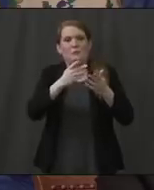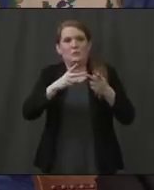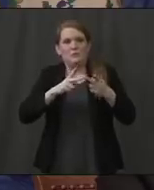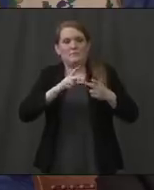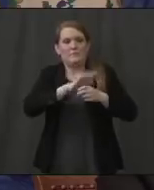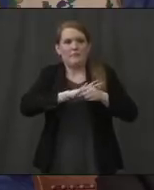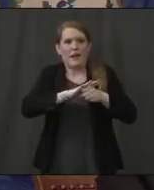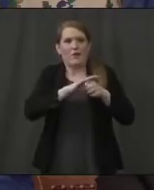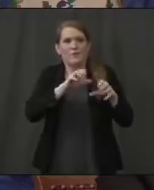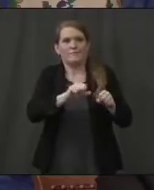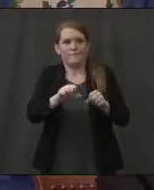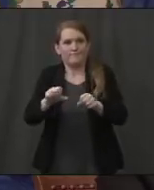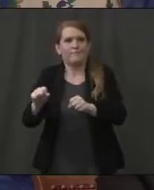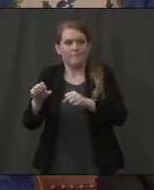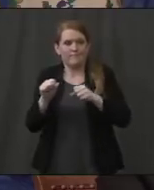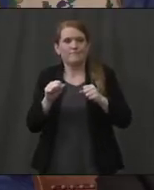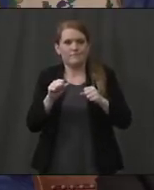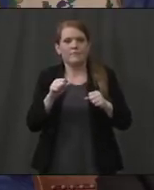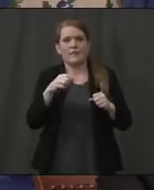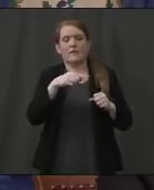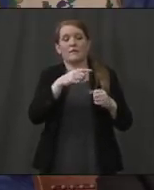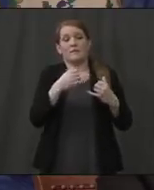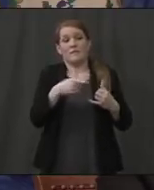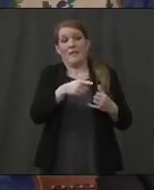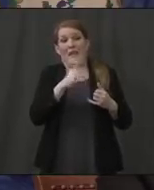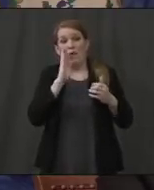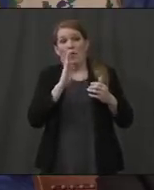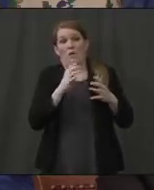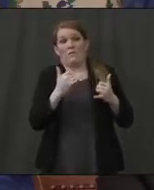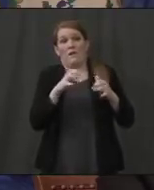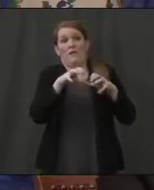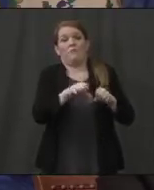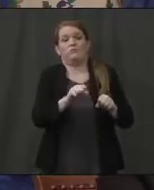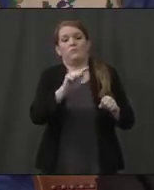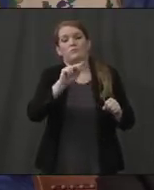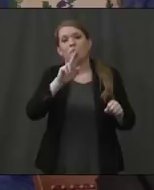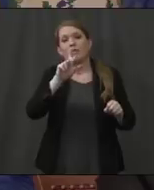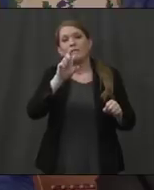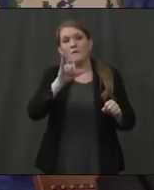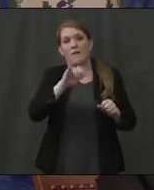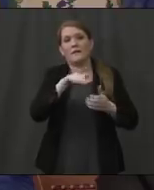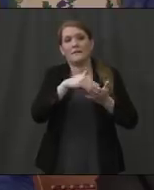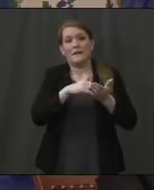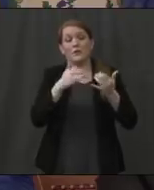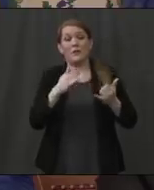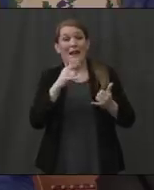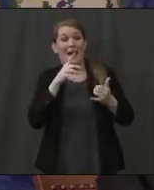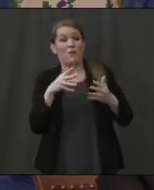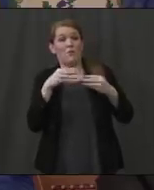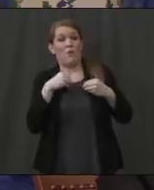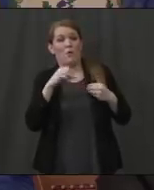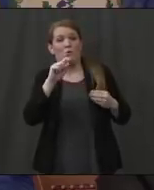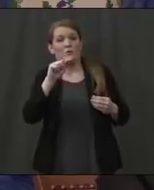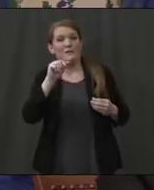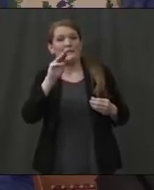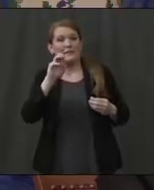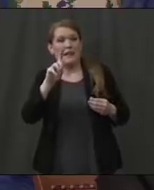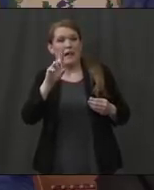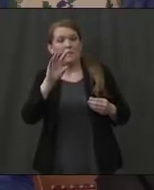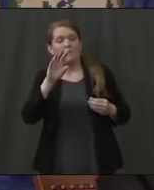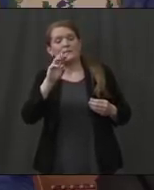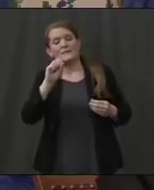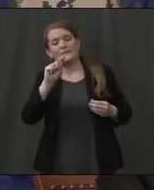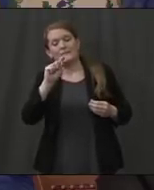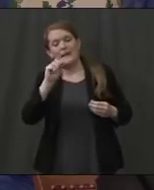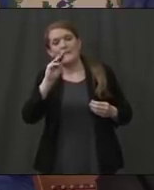is a facility owned by Stanford Healthcare that's been mothballed, and they're going to turn that